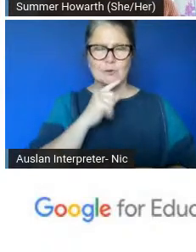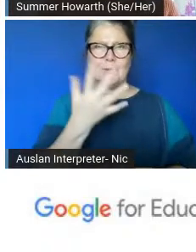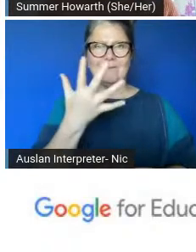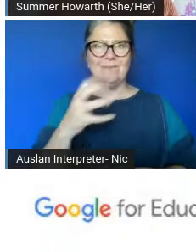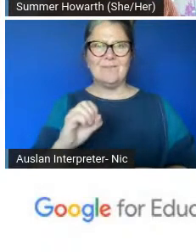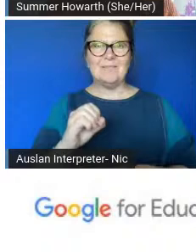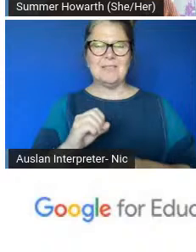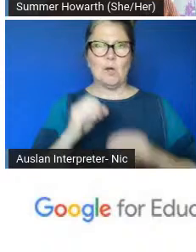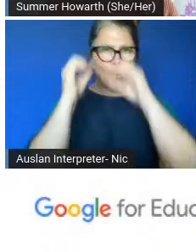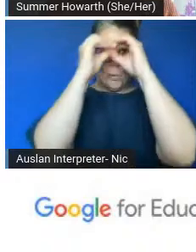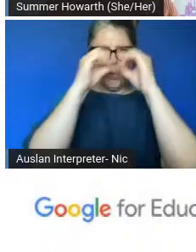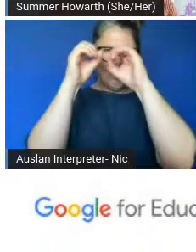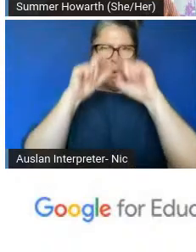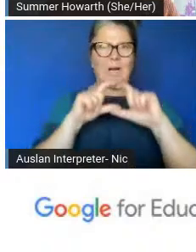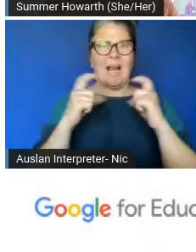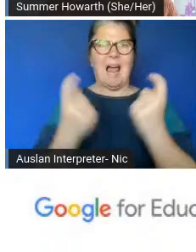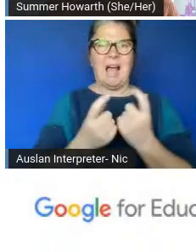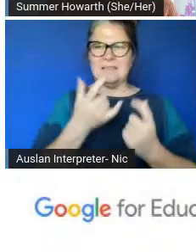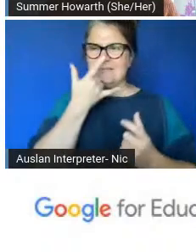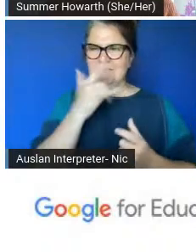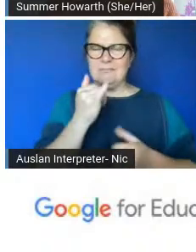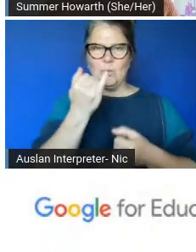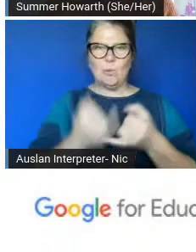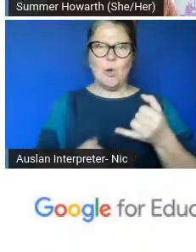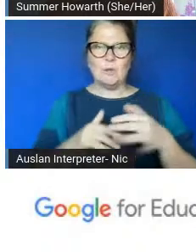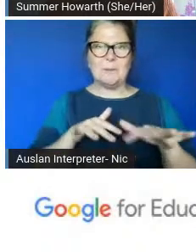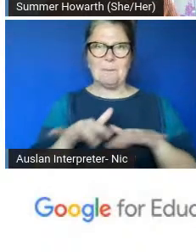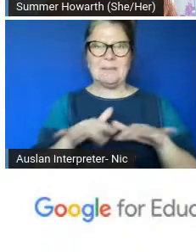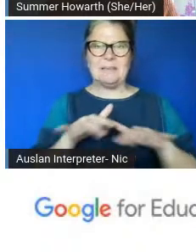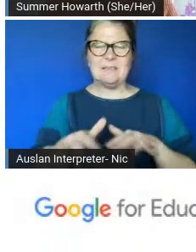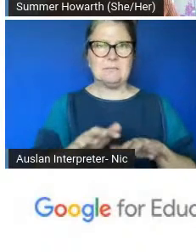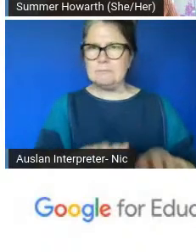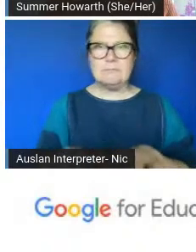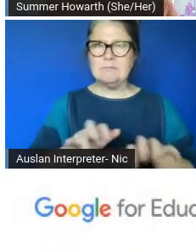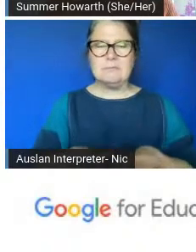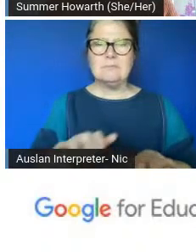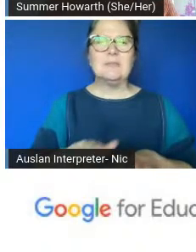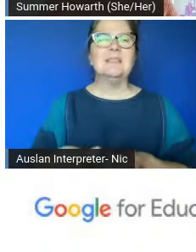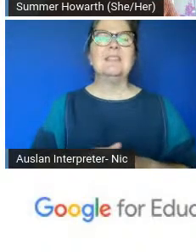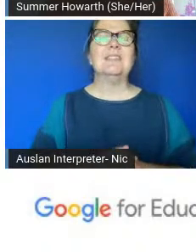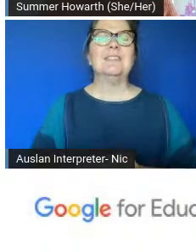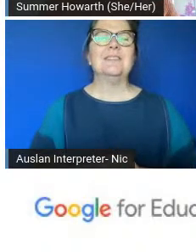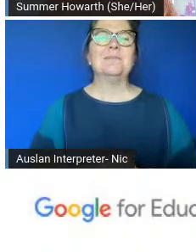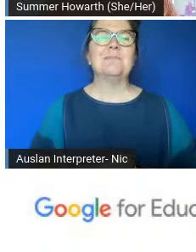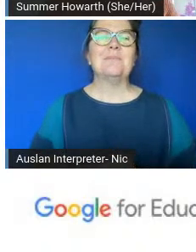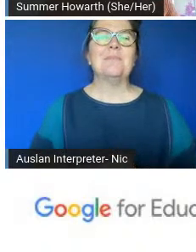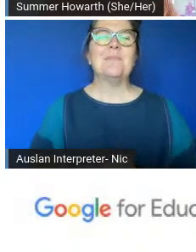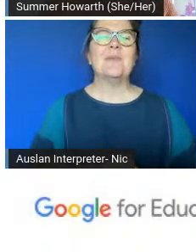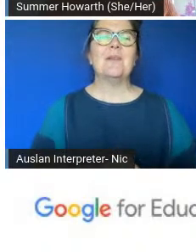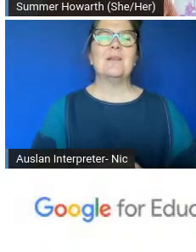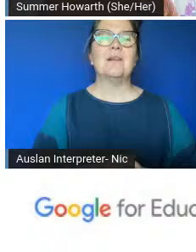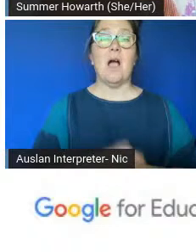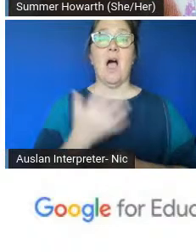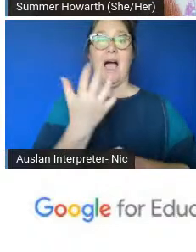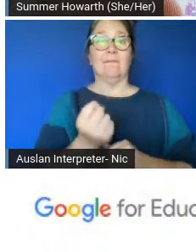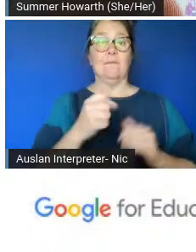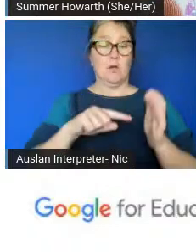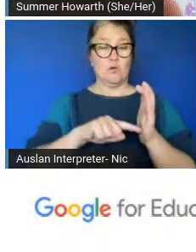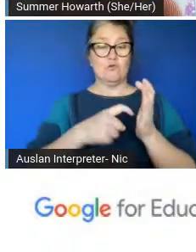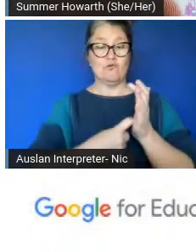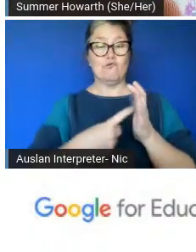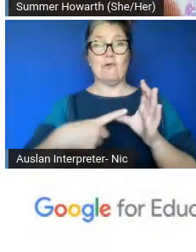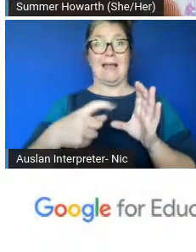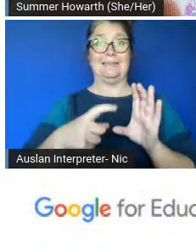Yeah, I think very, very busy. Very important writer. So what I'm going to do is I'm going to actually Tracy's in the call, so I'll jump on